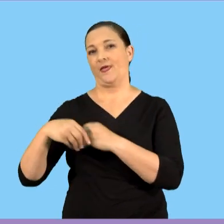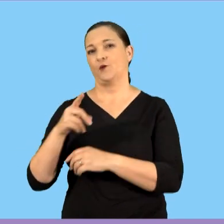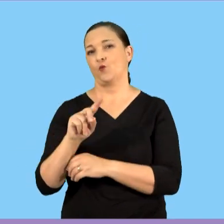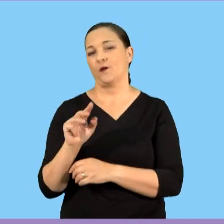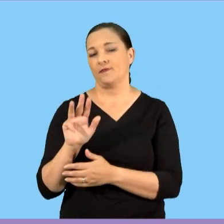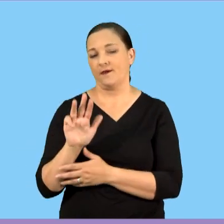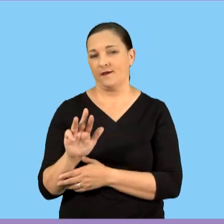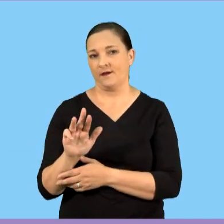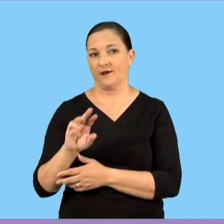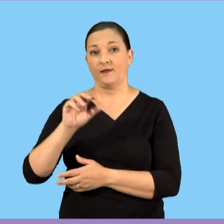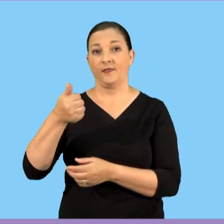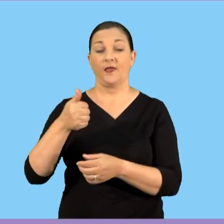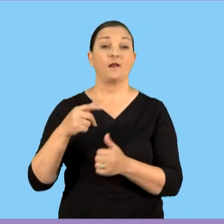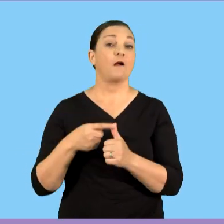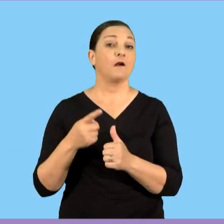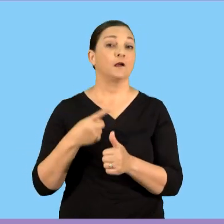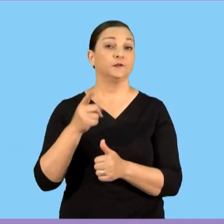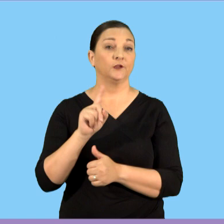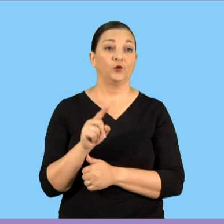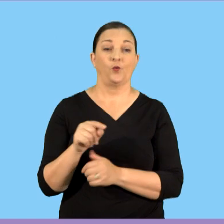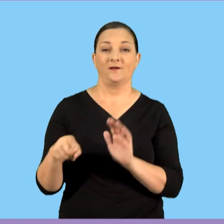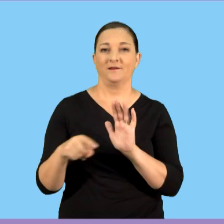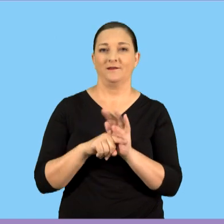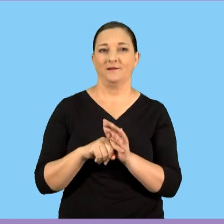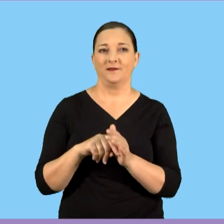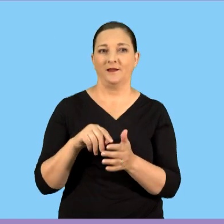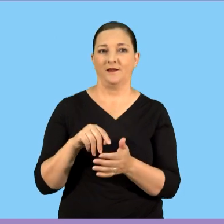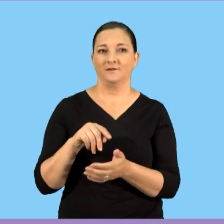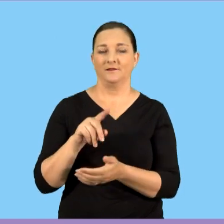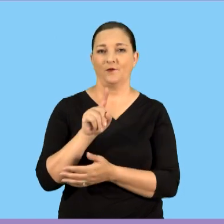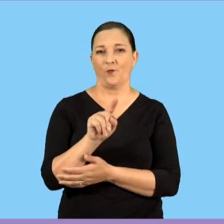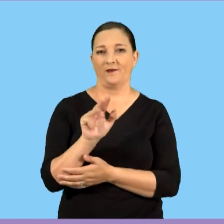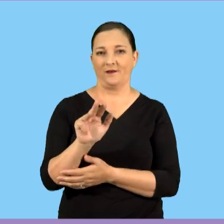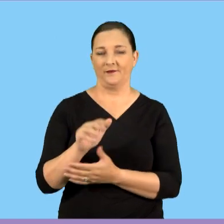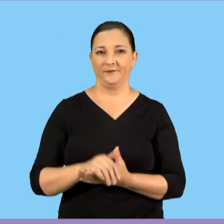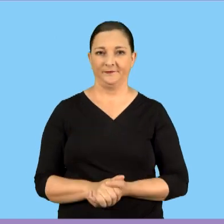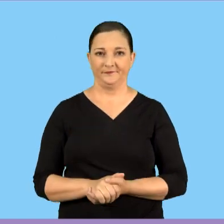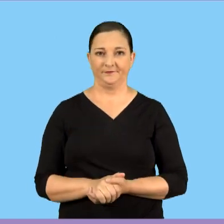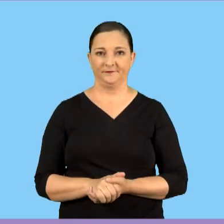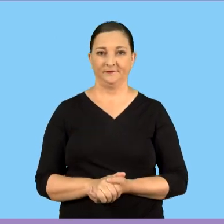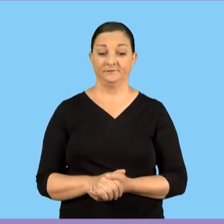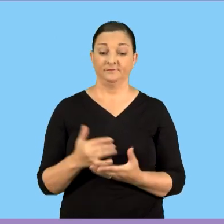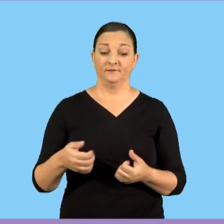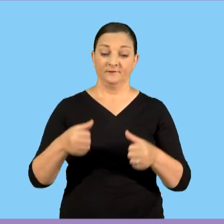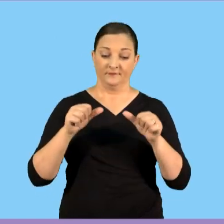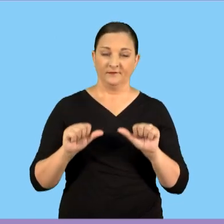9, our final answer is going to be a negative 19.